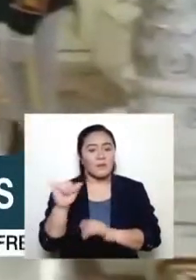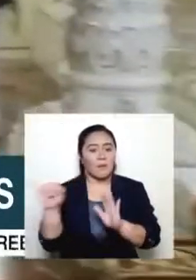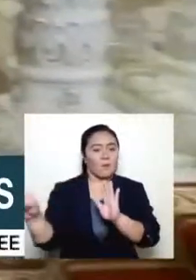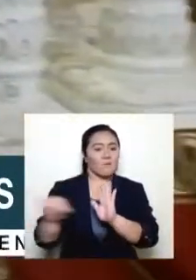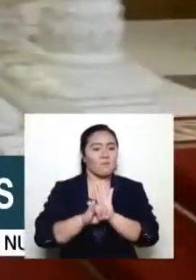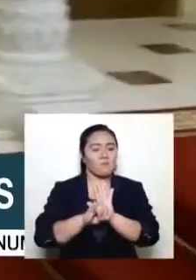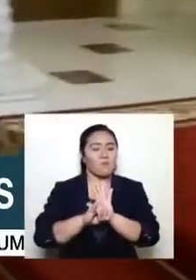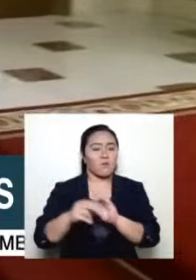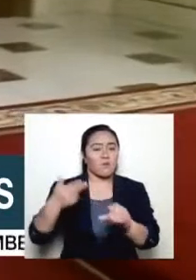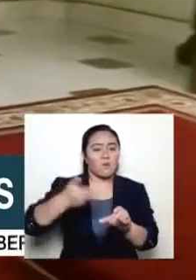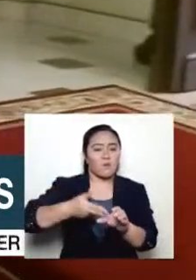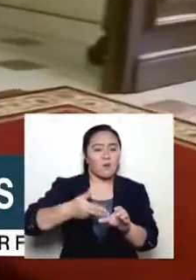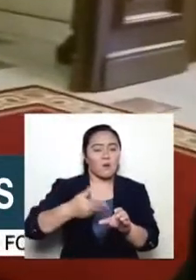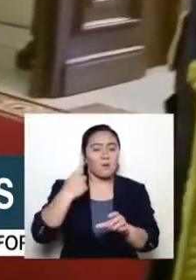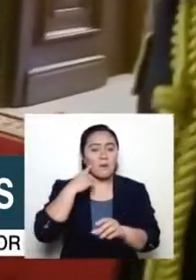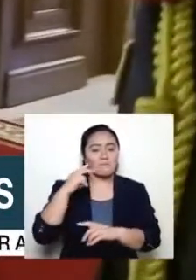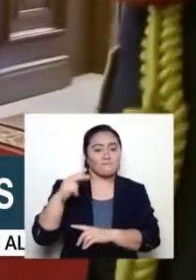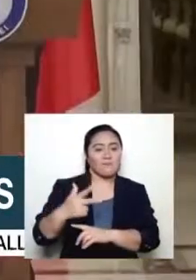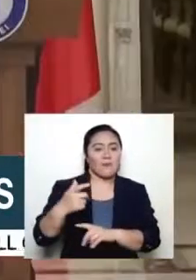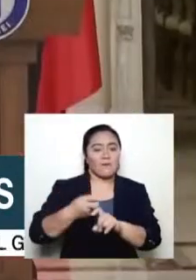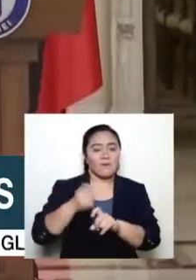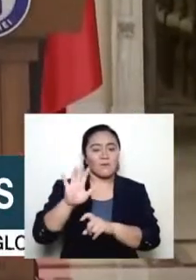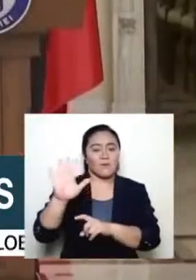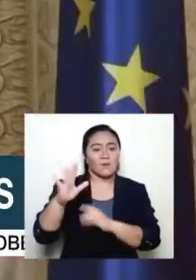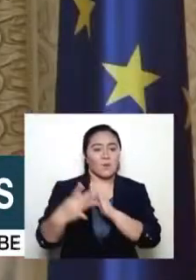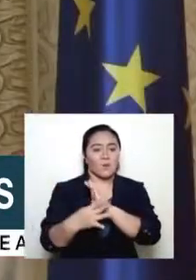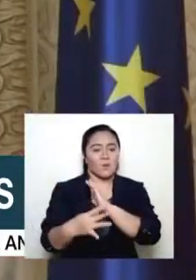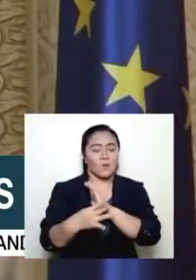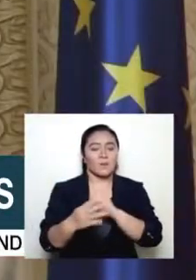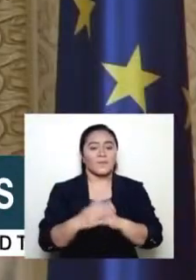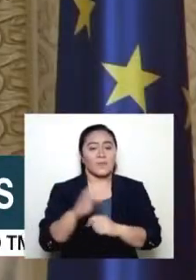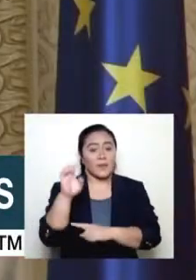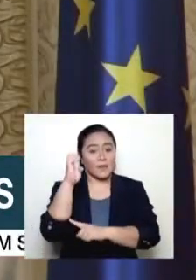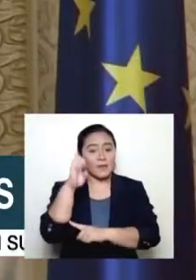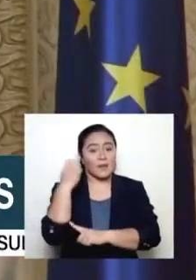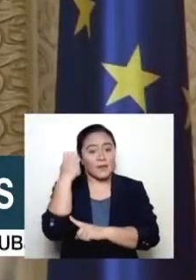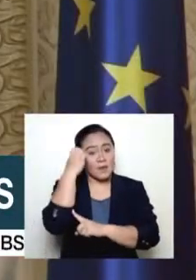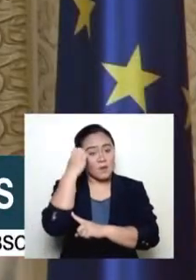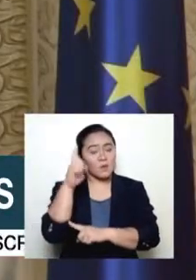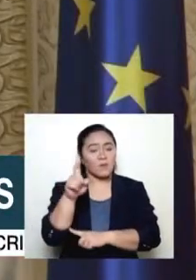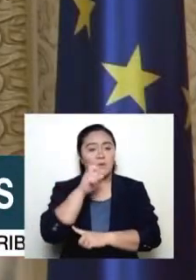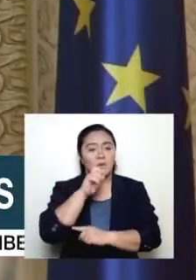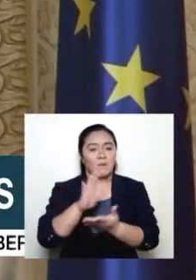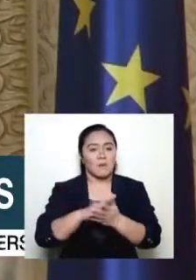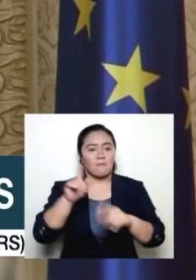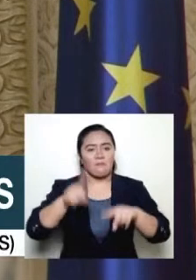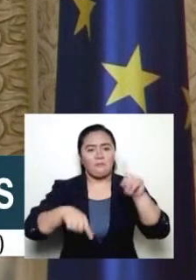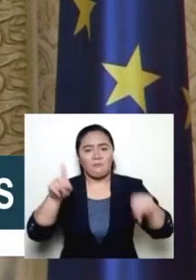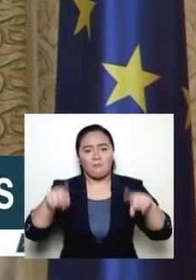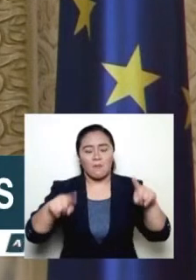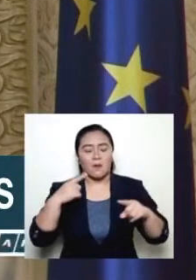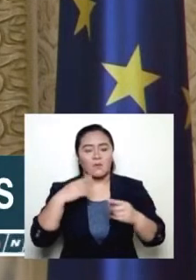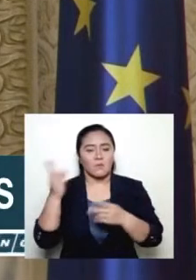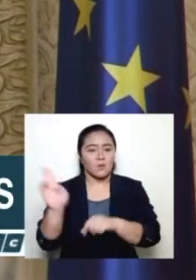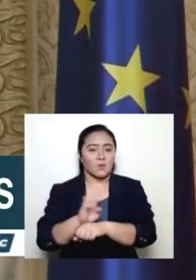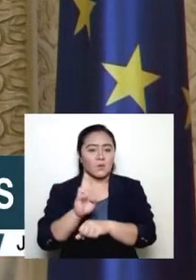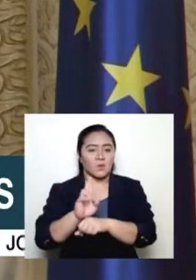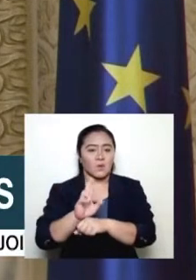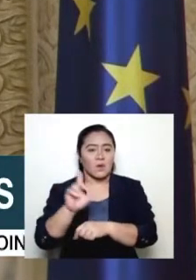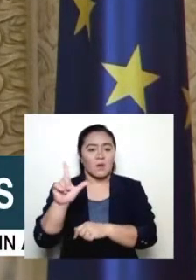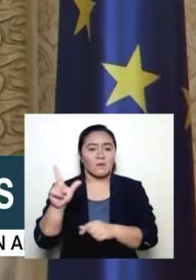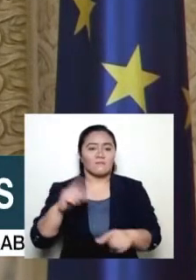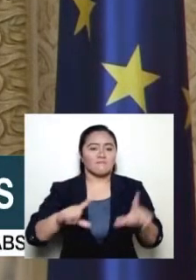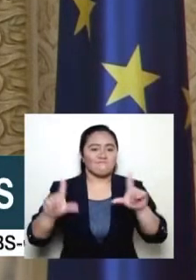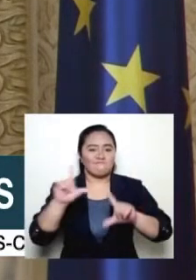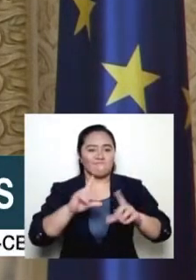around a third of its oil. The leader of the EU also planned to diversify their energy supplies by using liquefied natural gas